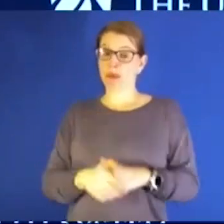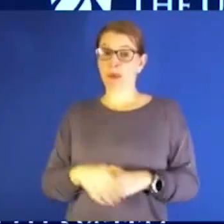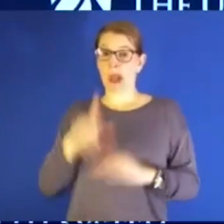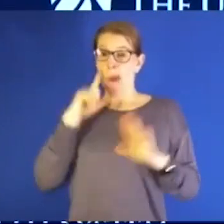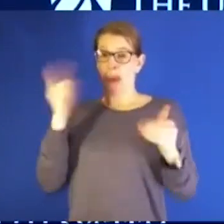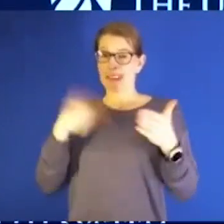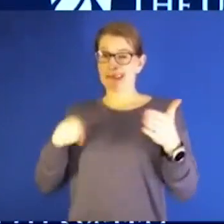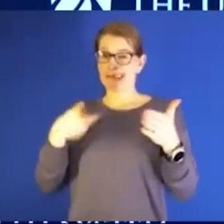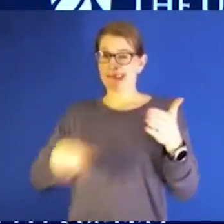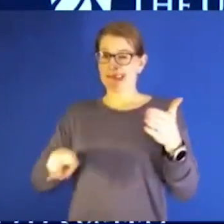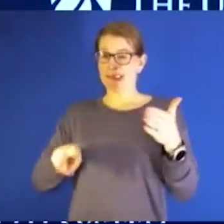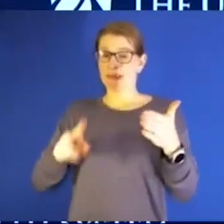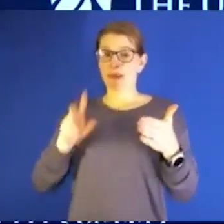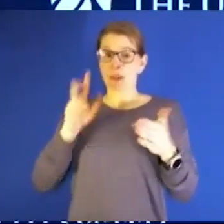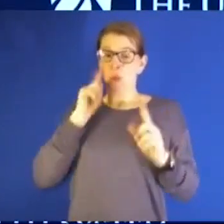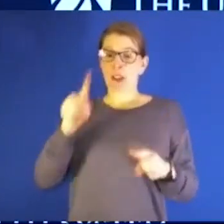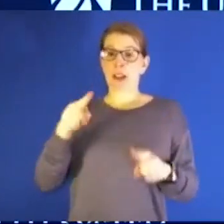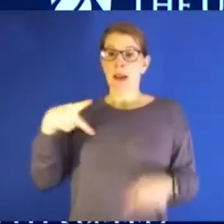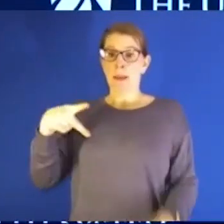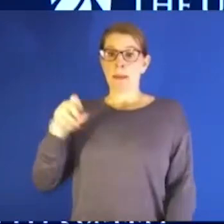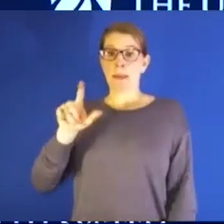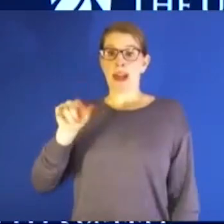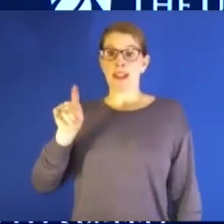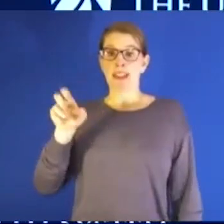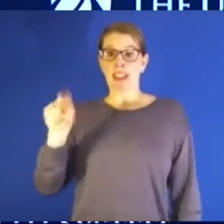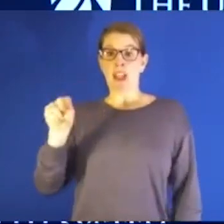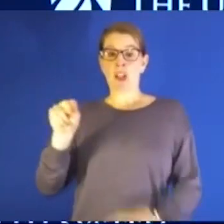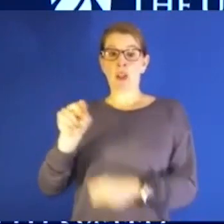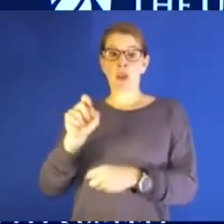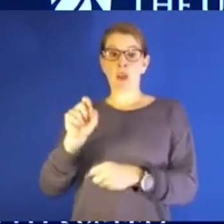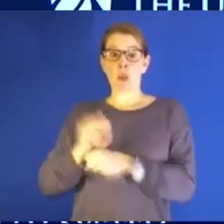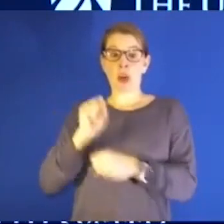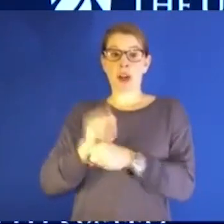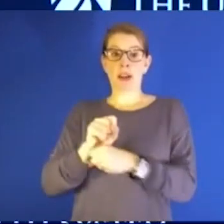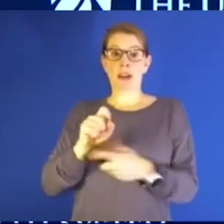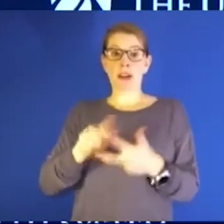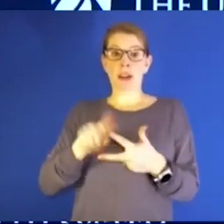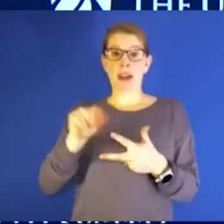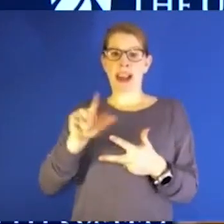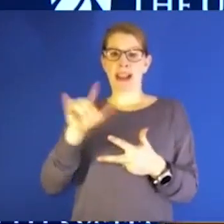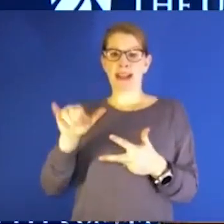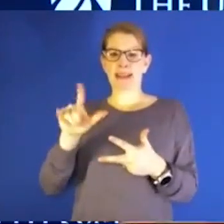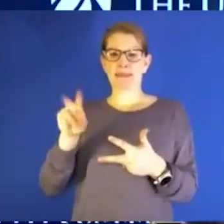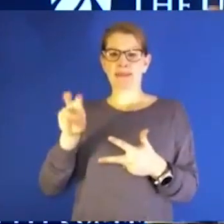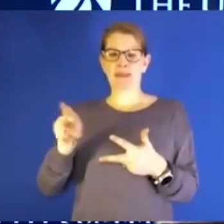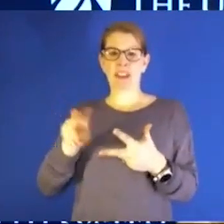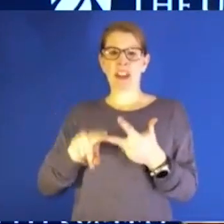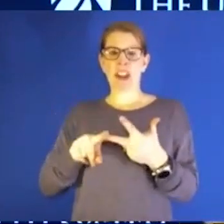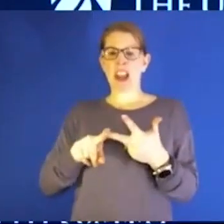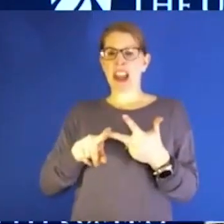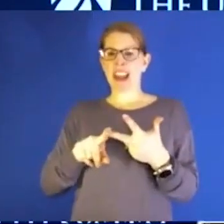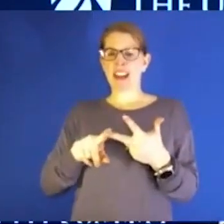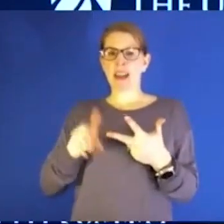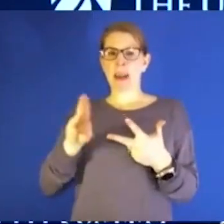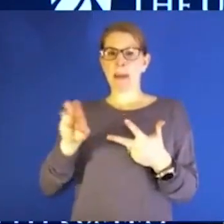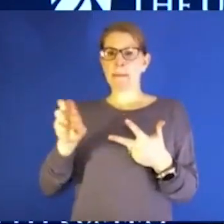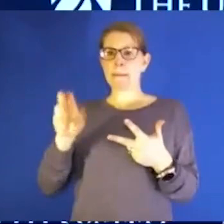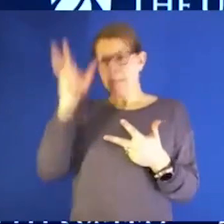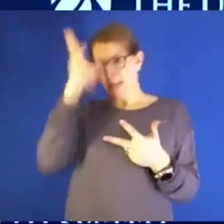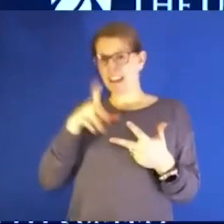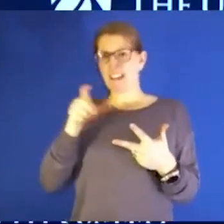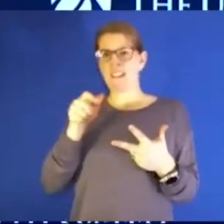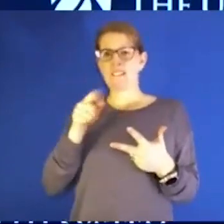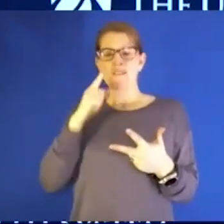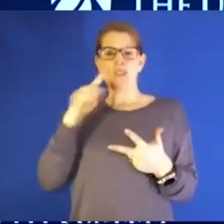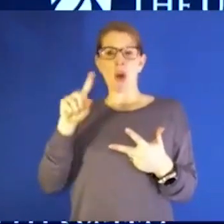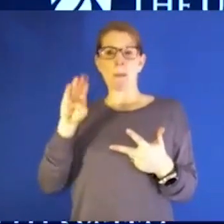I was been doing a lot of Peloton workouts at home. Allie Love and Hannah Corbin bar classes. Men for bar. That's an excellent way of keeping your back